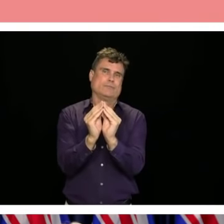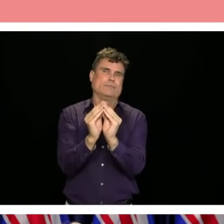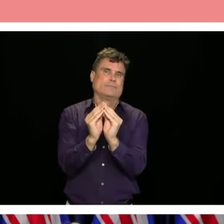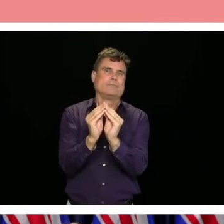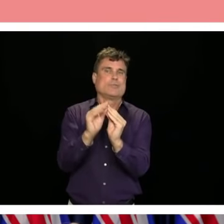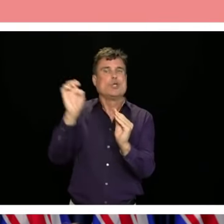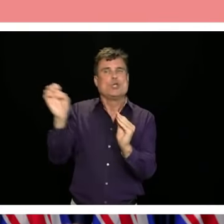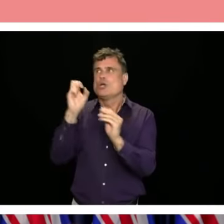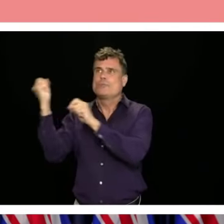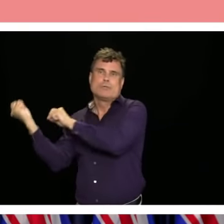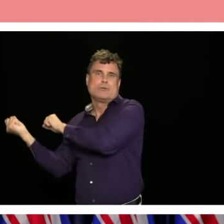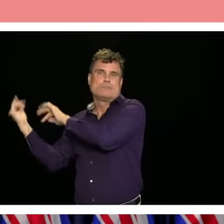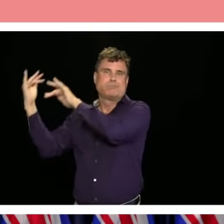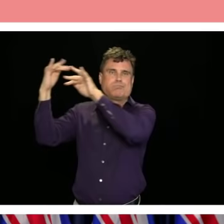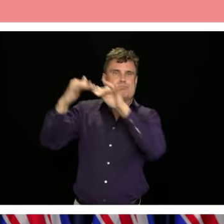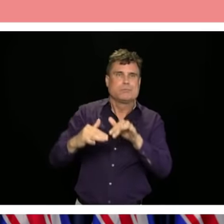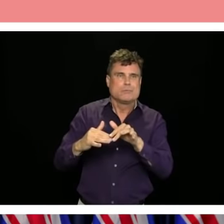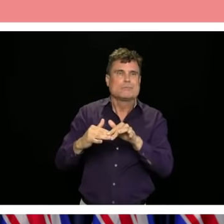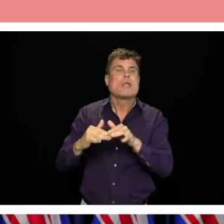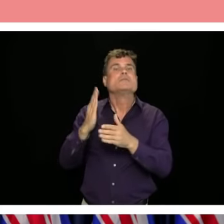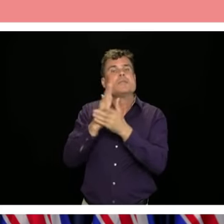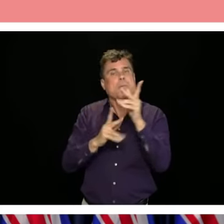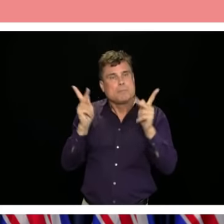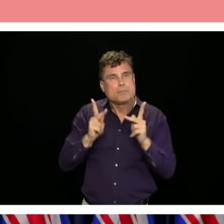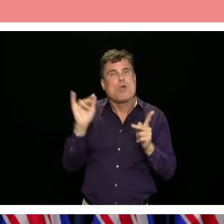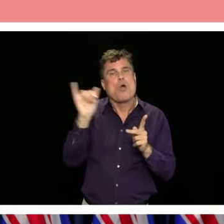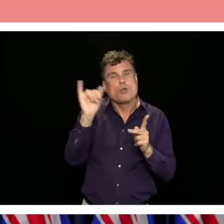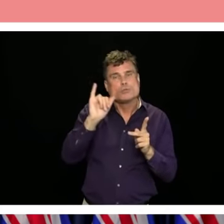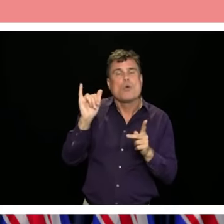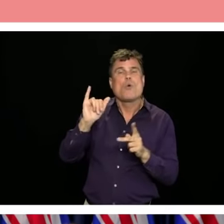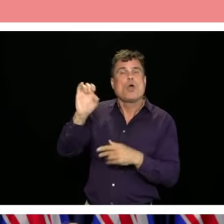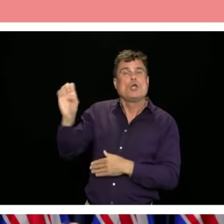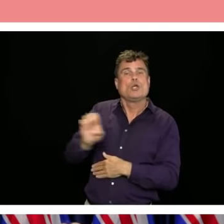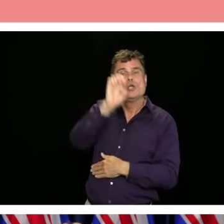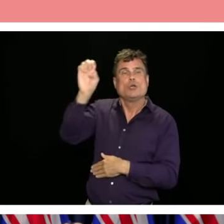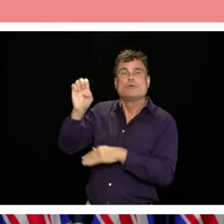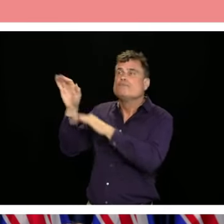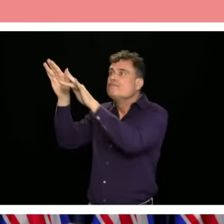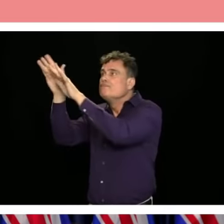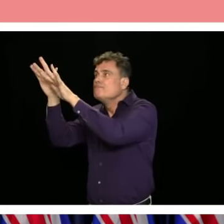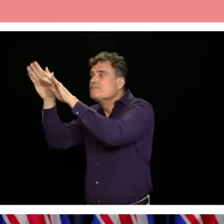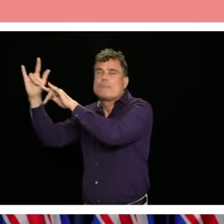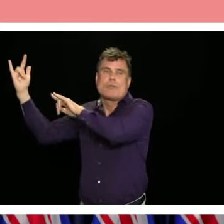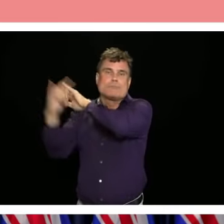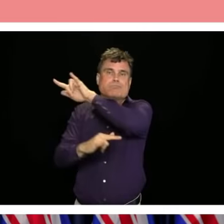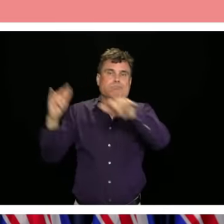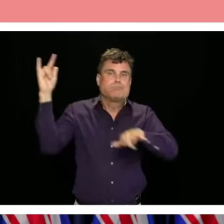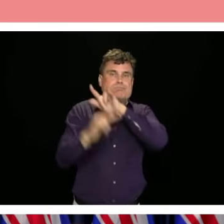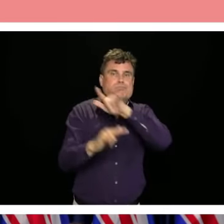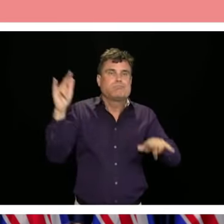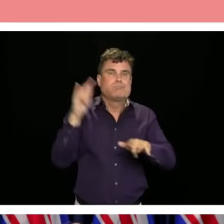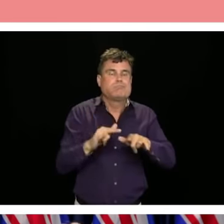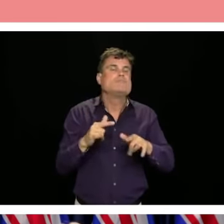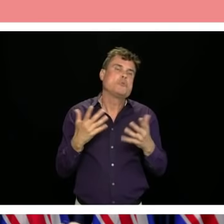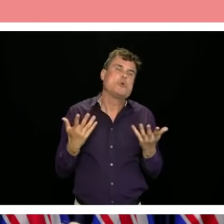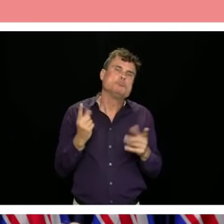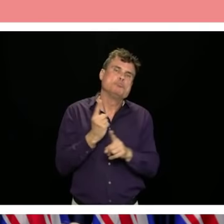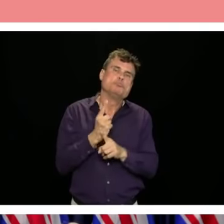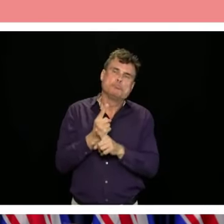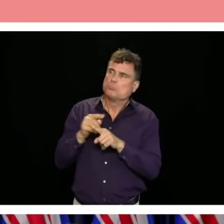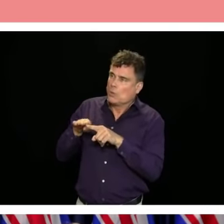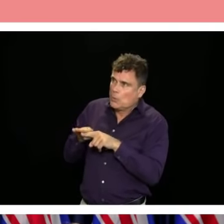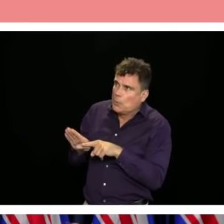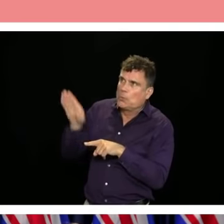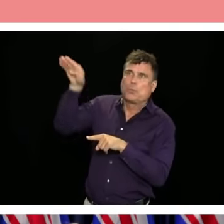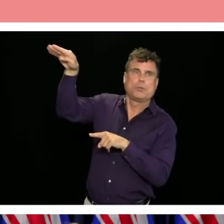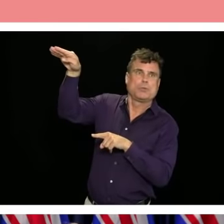our community and in our long-term care homes. The fuchsia, again, the European-like, again, we had a rapid rise in